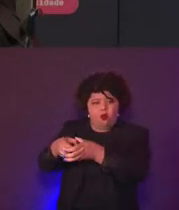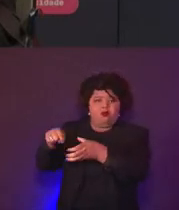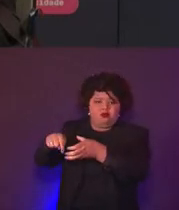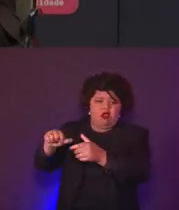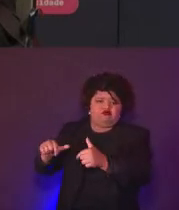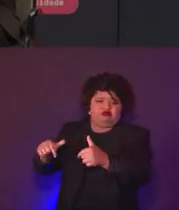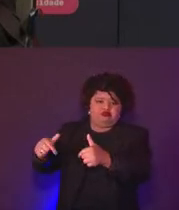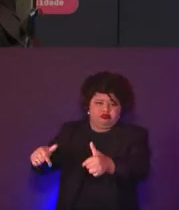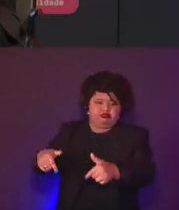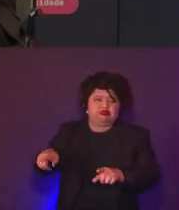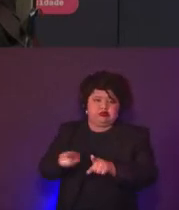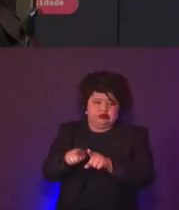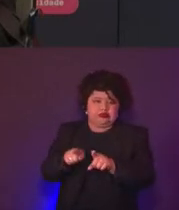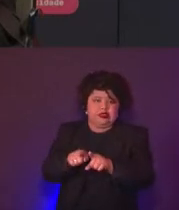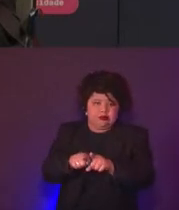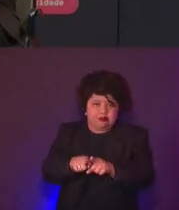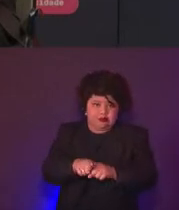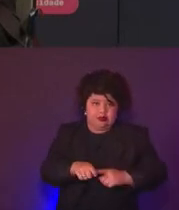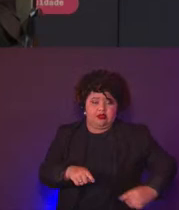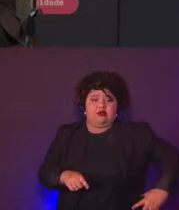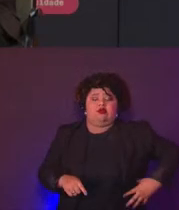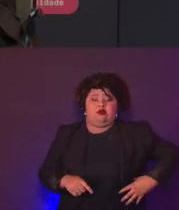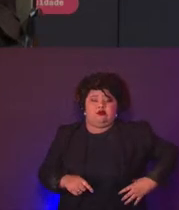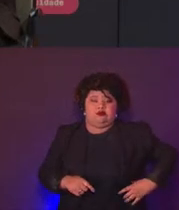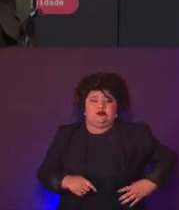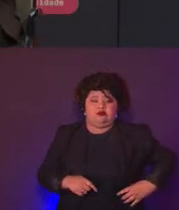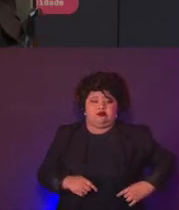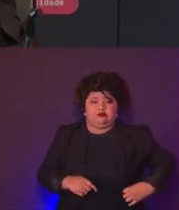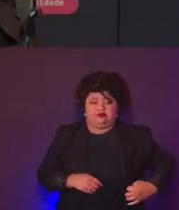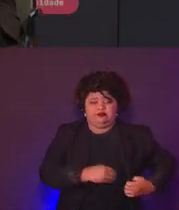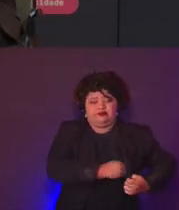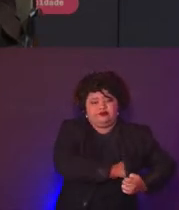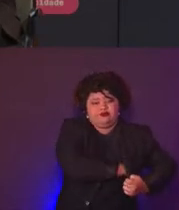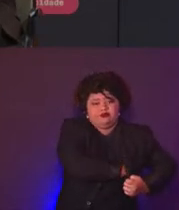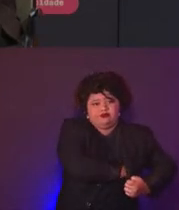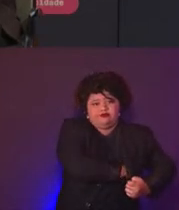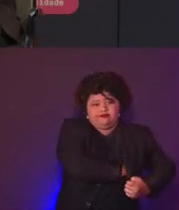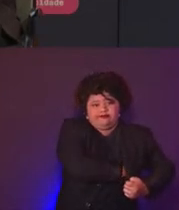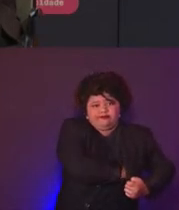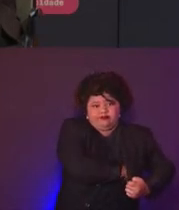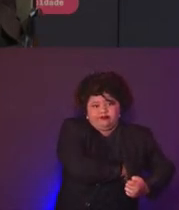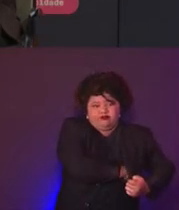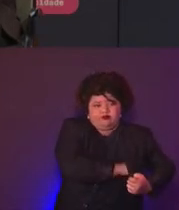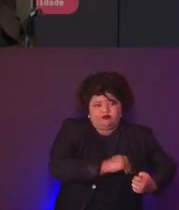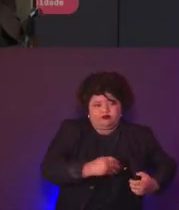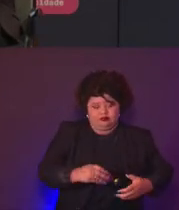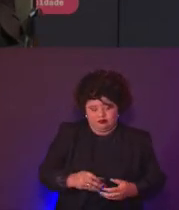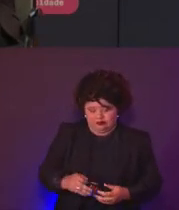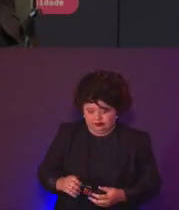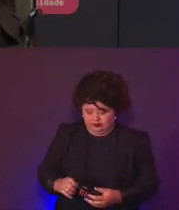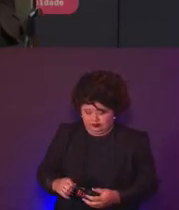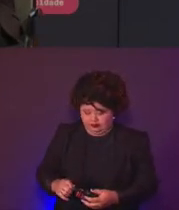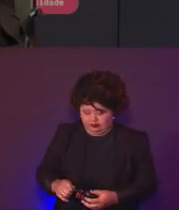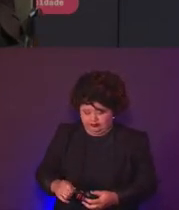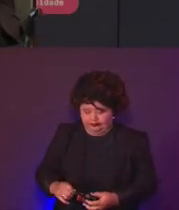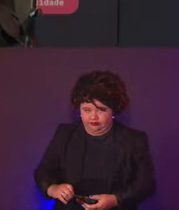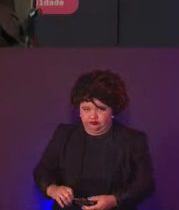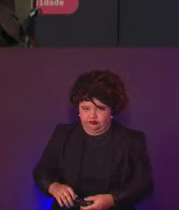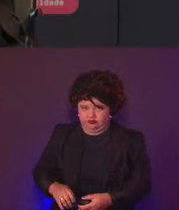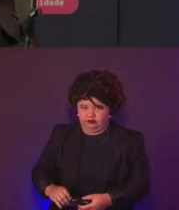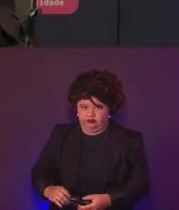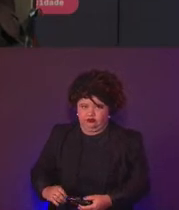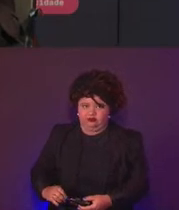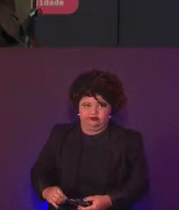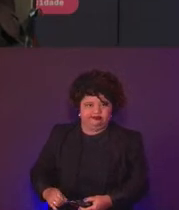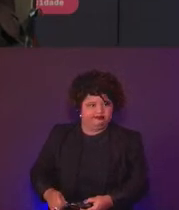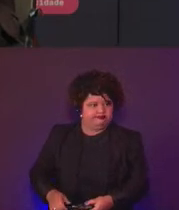Parks she passed away recently, but she is she was a historian and preservationist, and she and I worked together to try to save